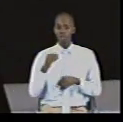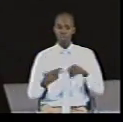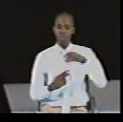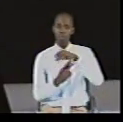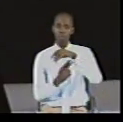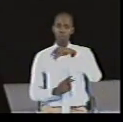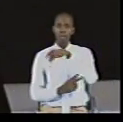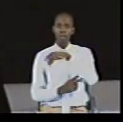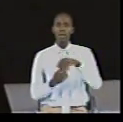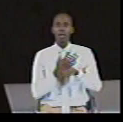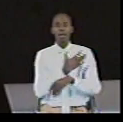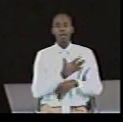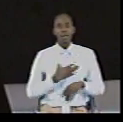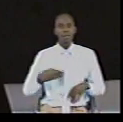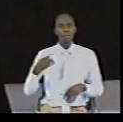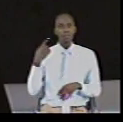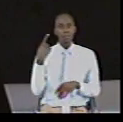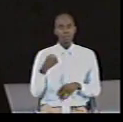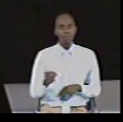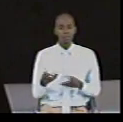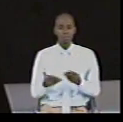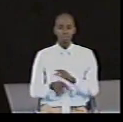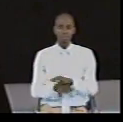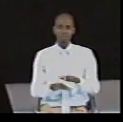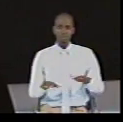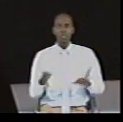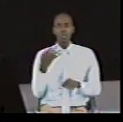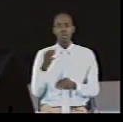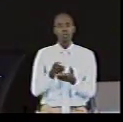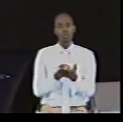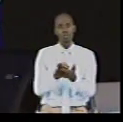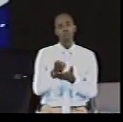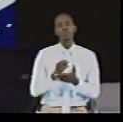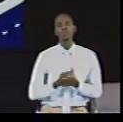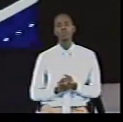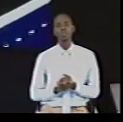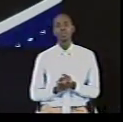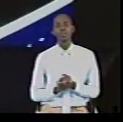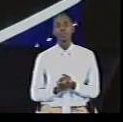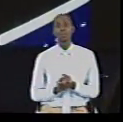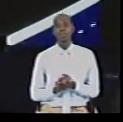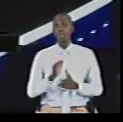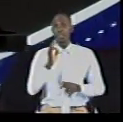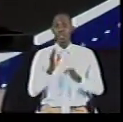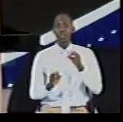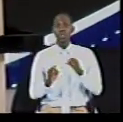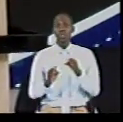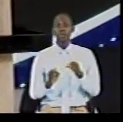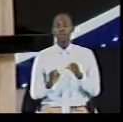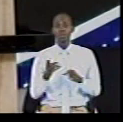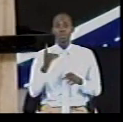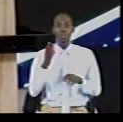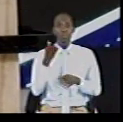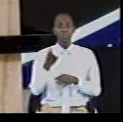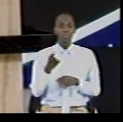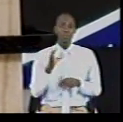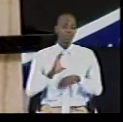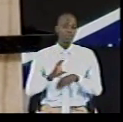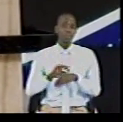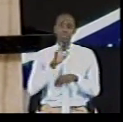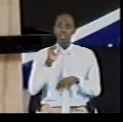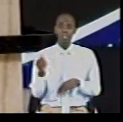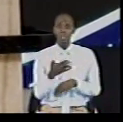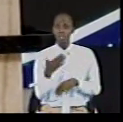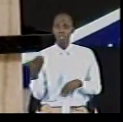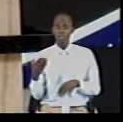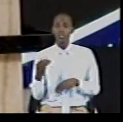and the ground of truth. If the church is anything at all, the church should be holding